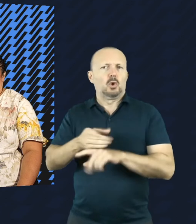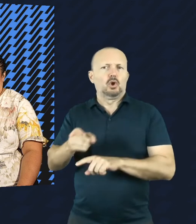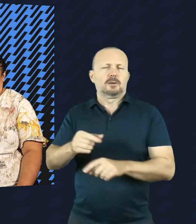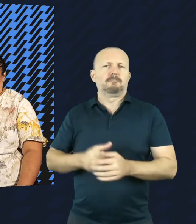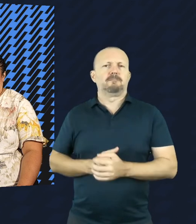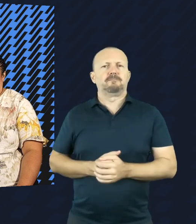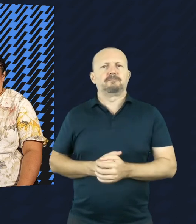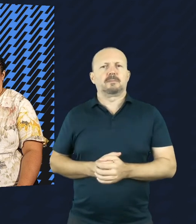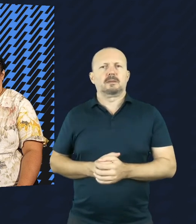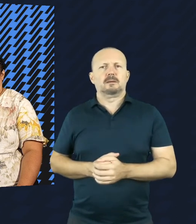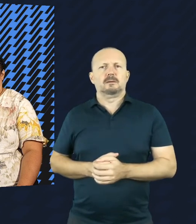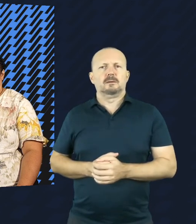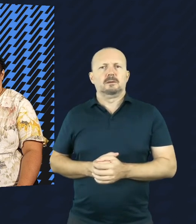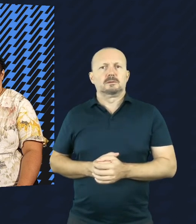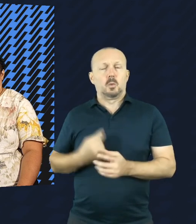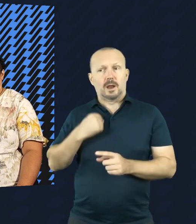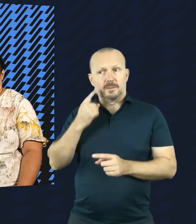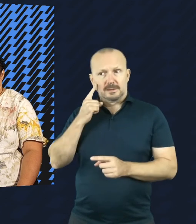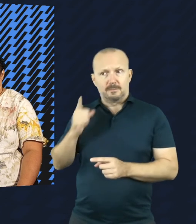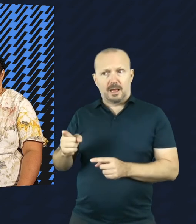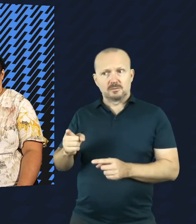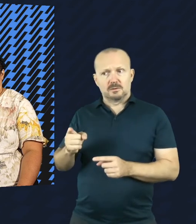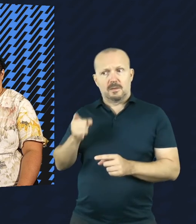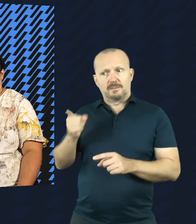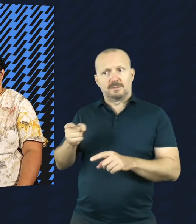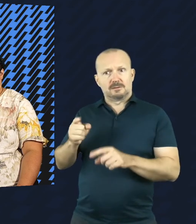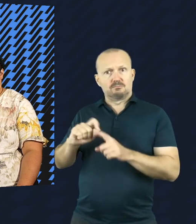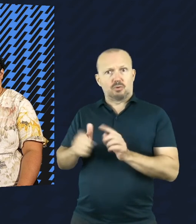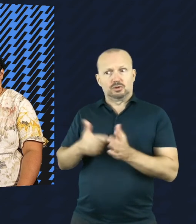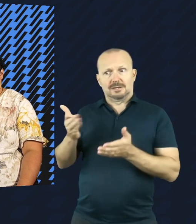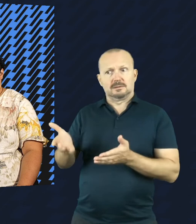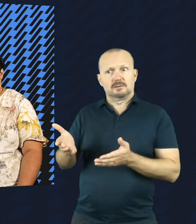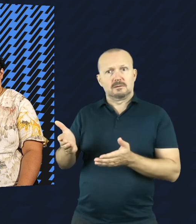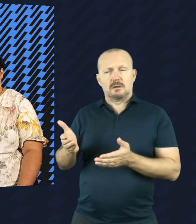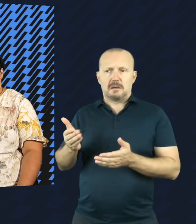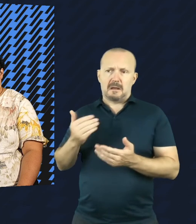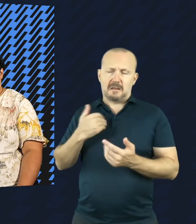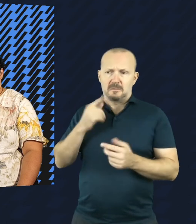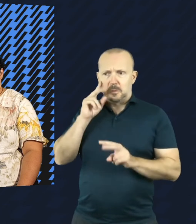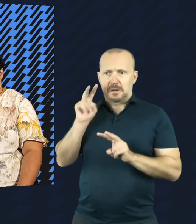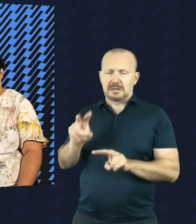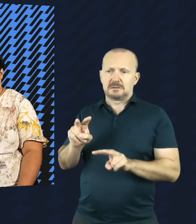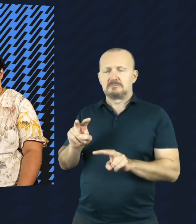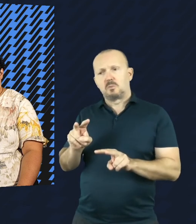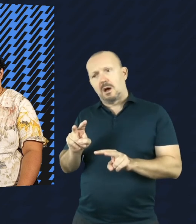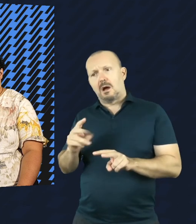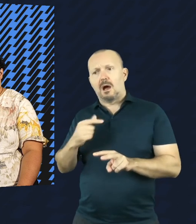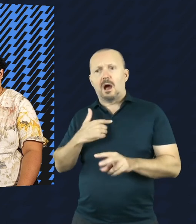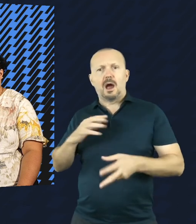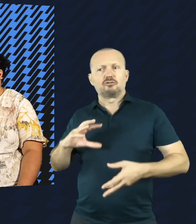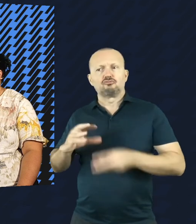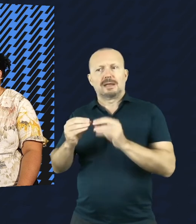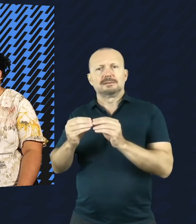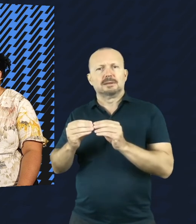Tikanga Paihere, I look at it and I guess I created it because I wanted more